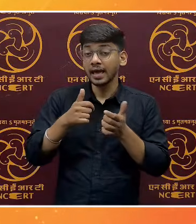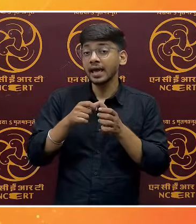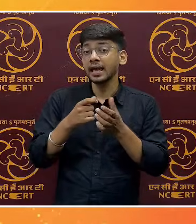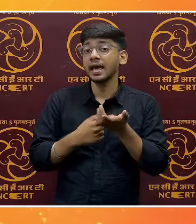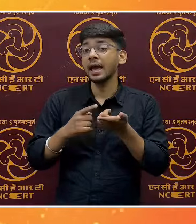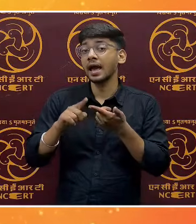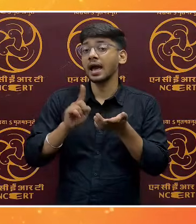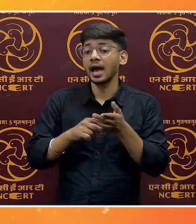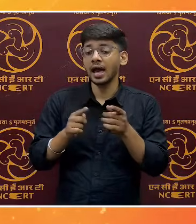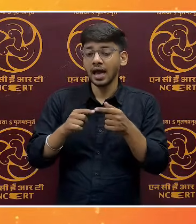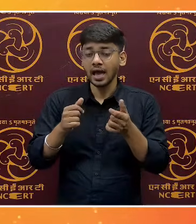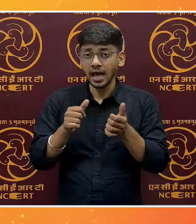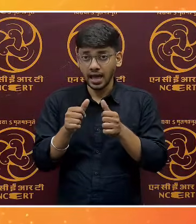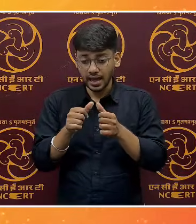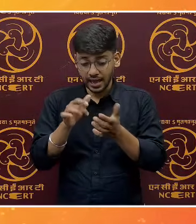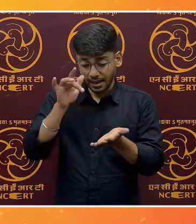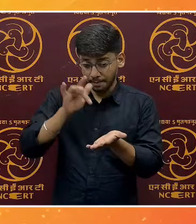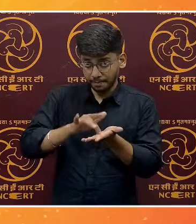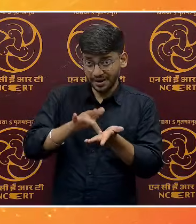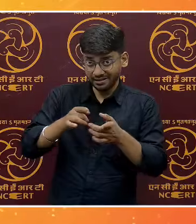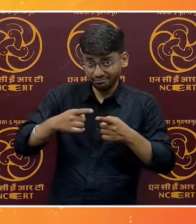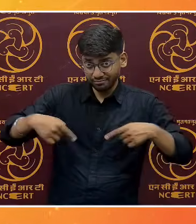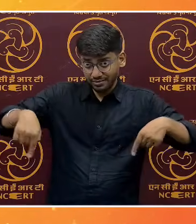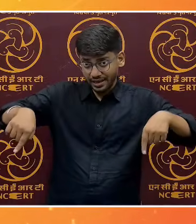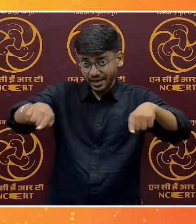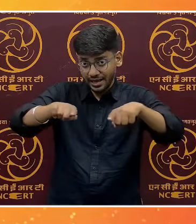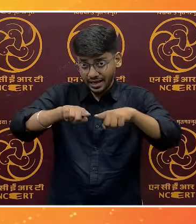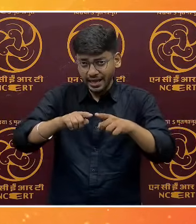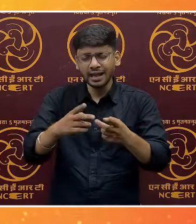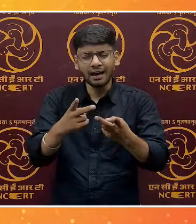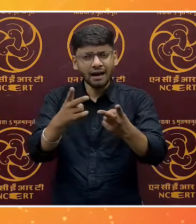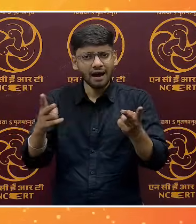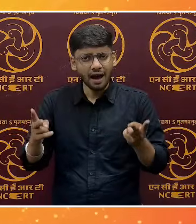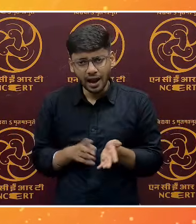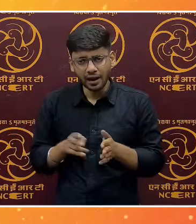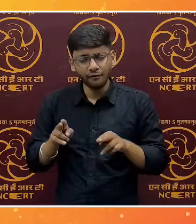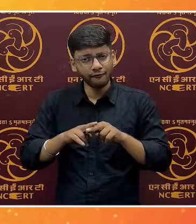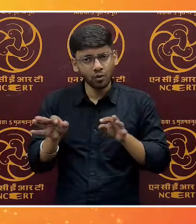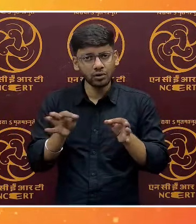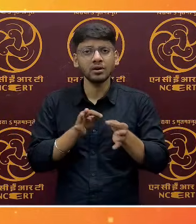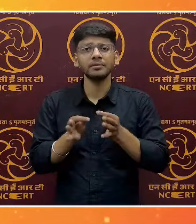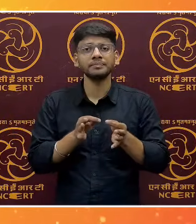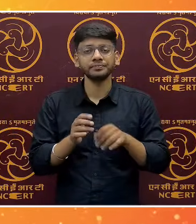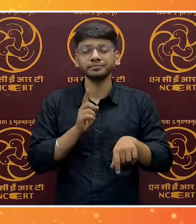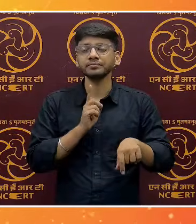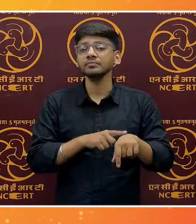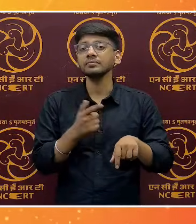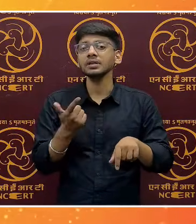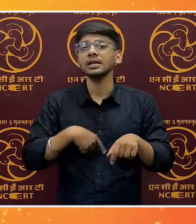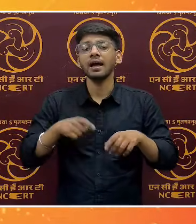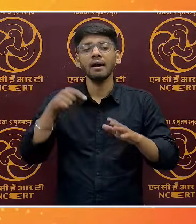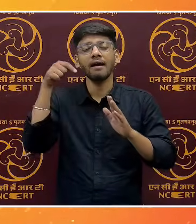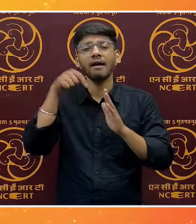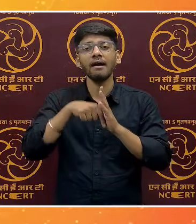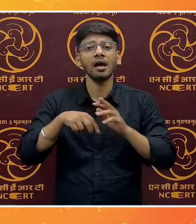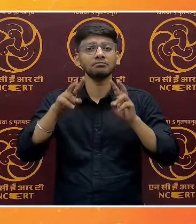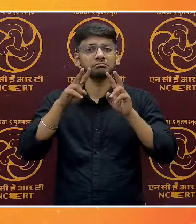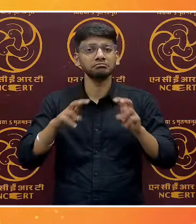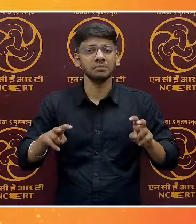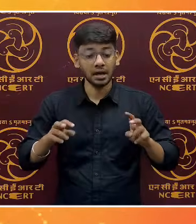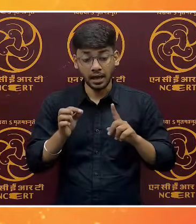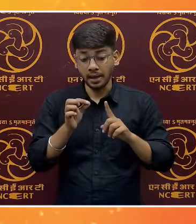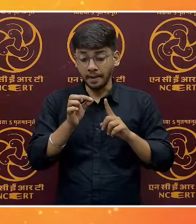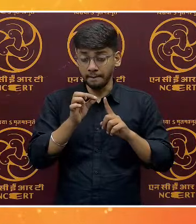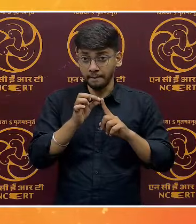define these three and tell us more about it? Yeah, sure. So first we are going to explore what is perimeter